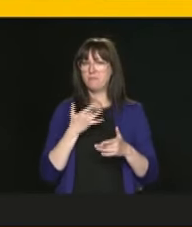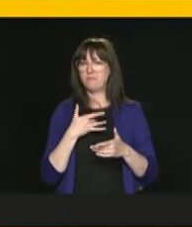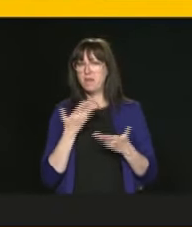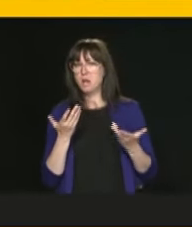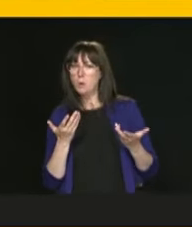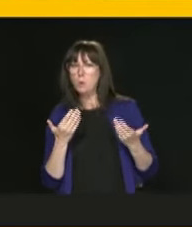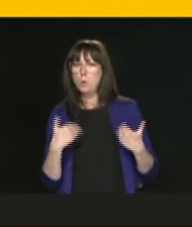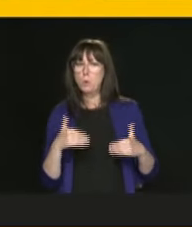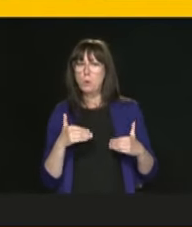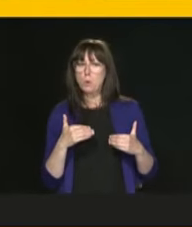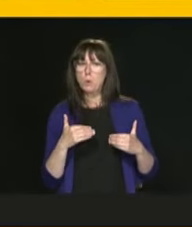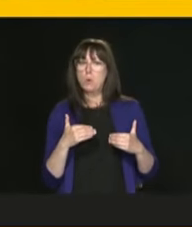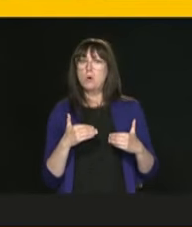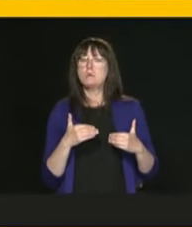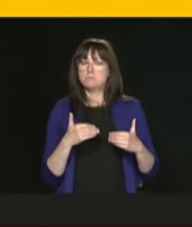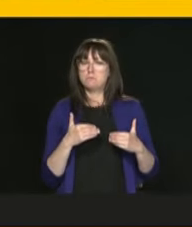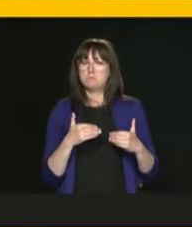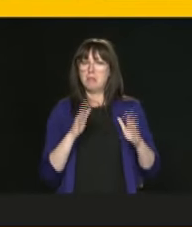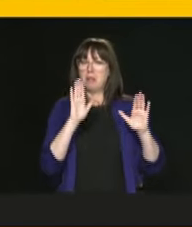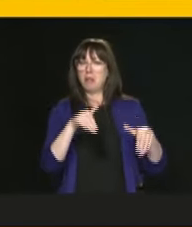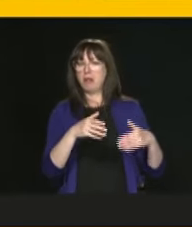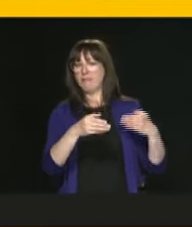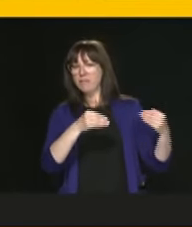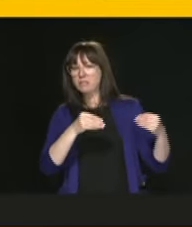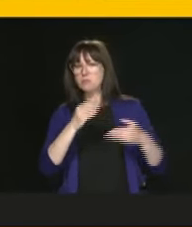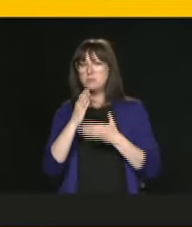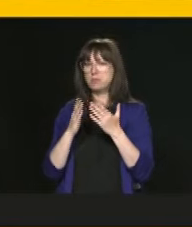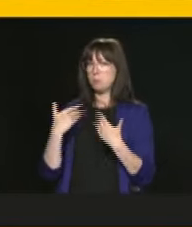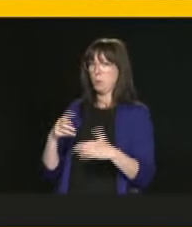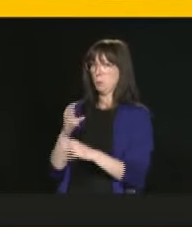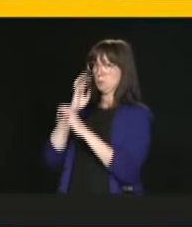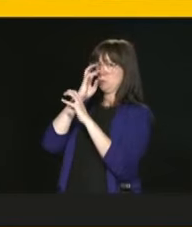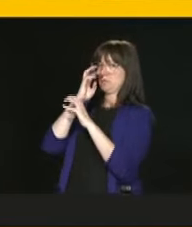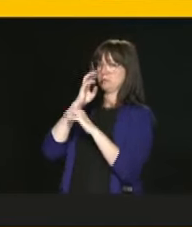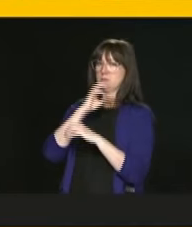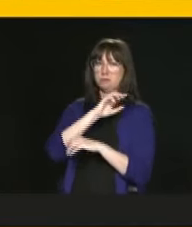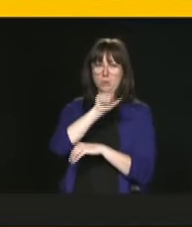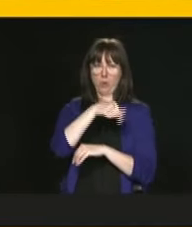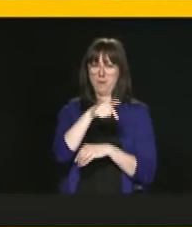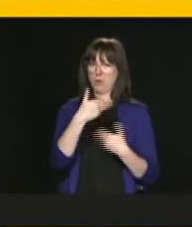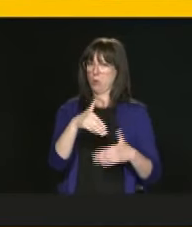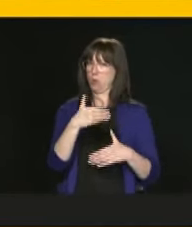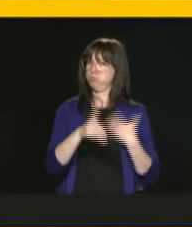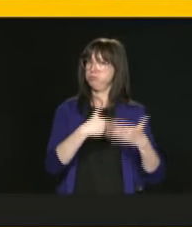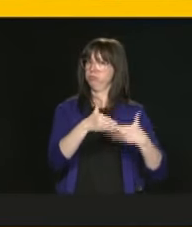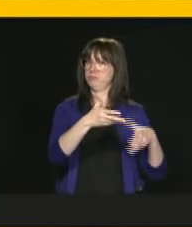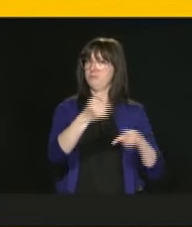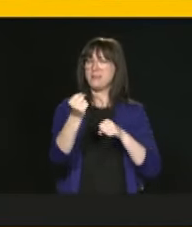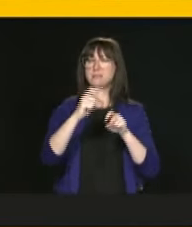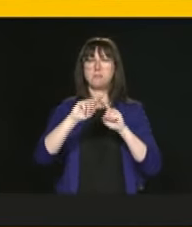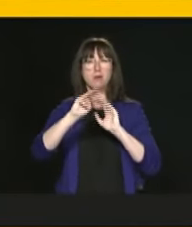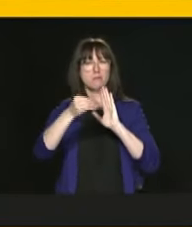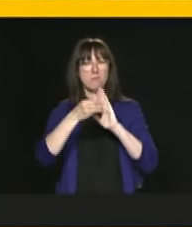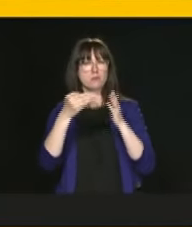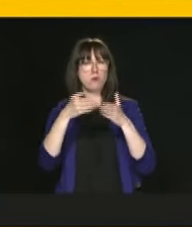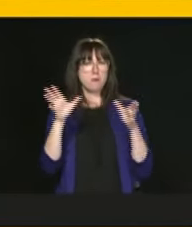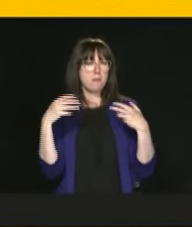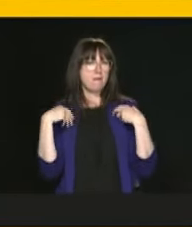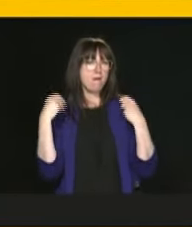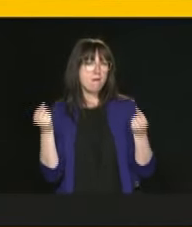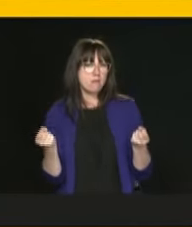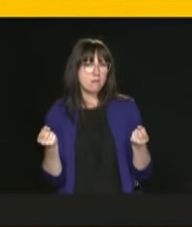enough. Montreal is the hardest hit, and public health officials are saying that if there's